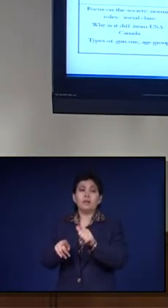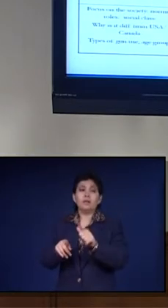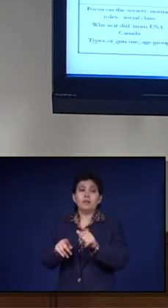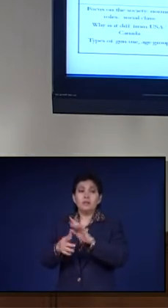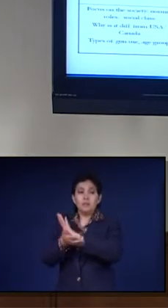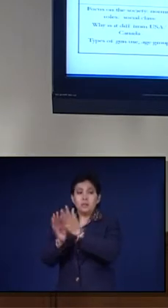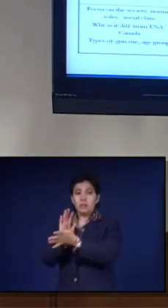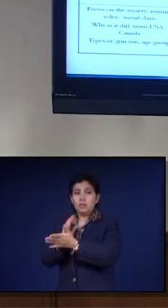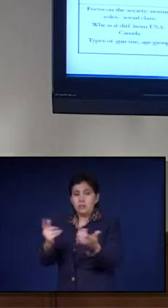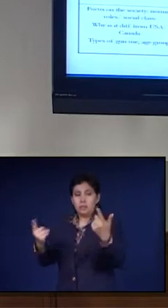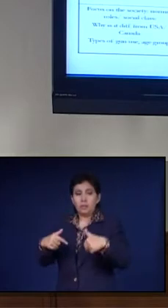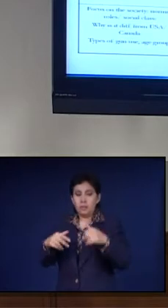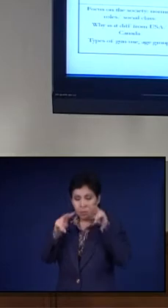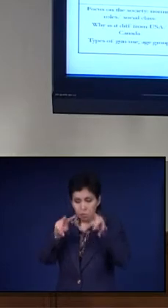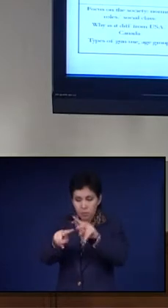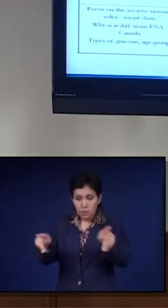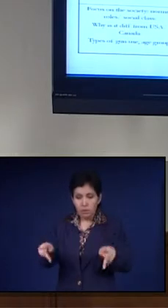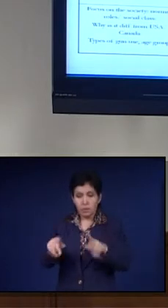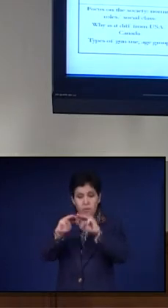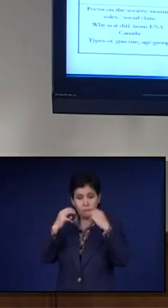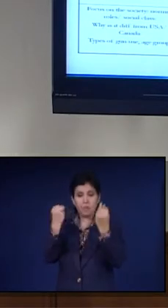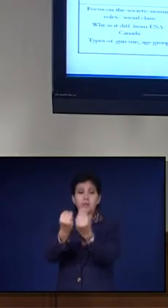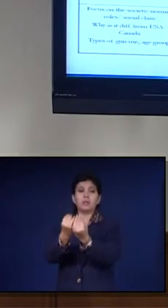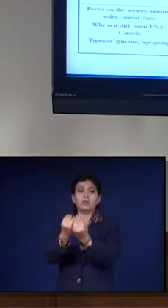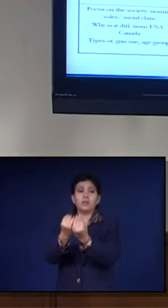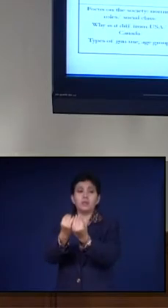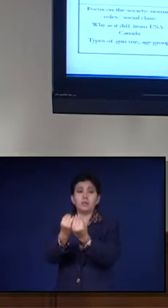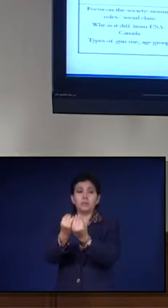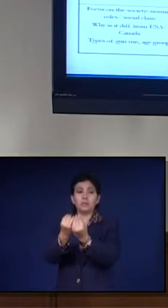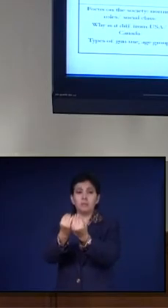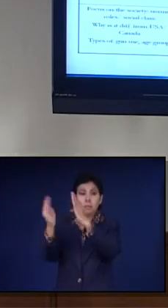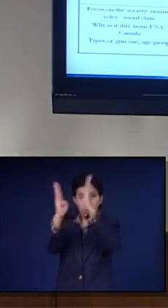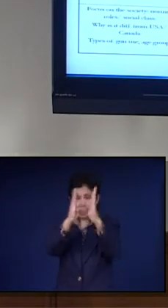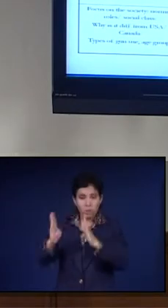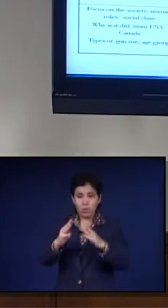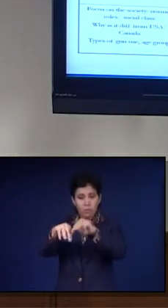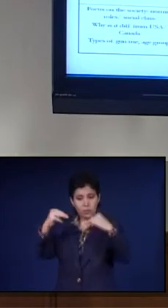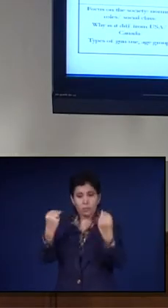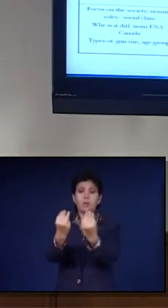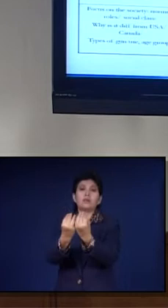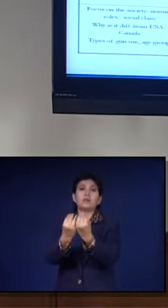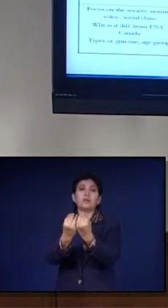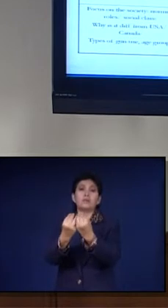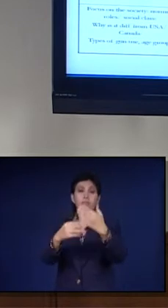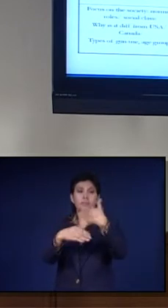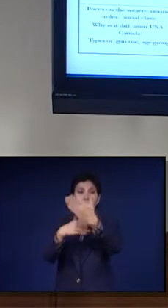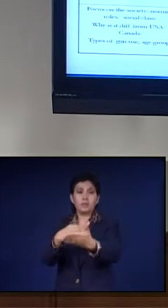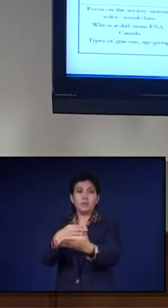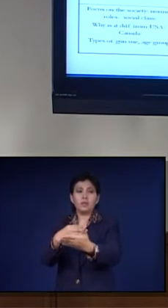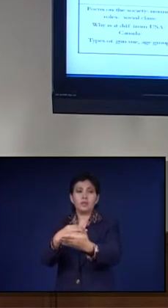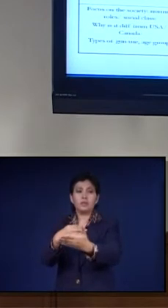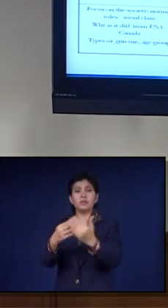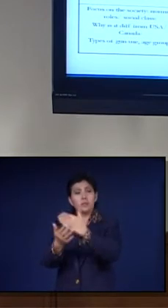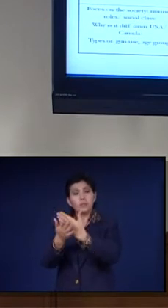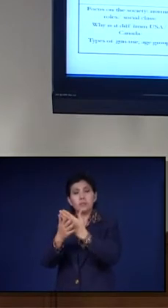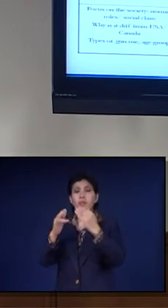So it's from sociology. They look into the society, the structure of the society. Next one, some of the issues